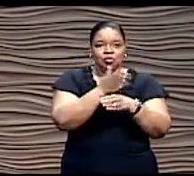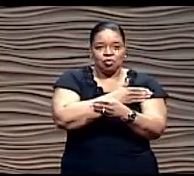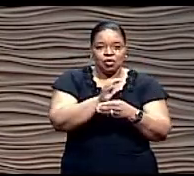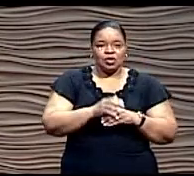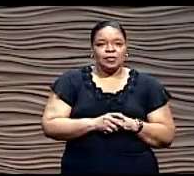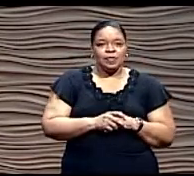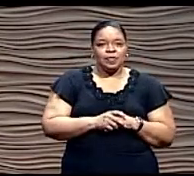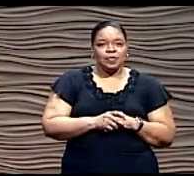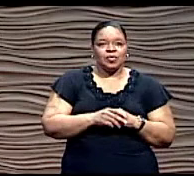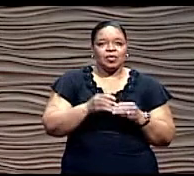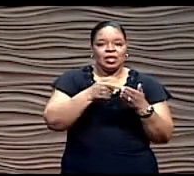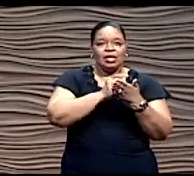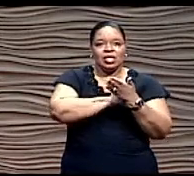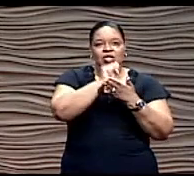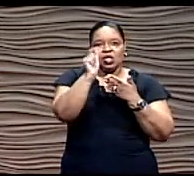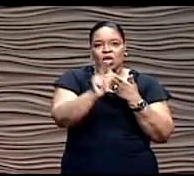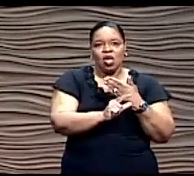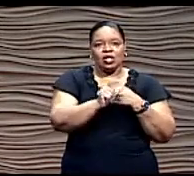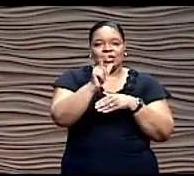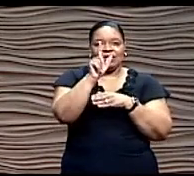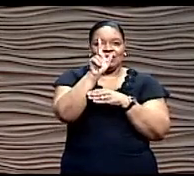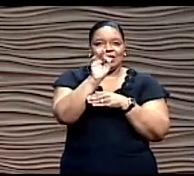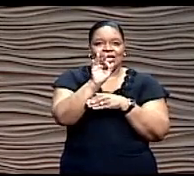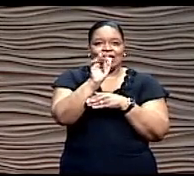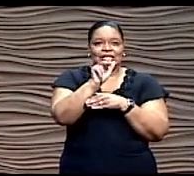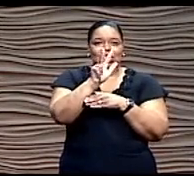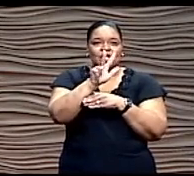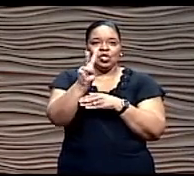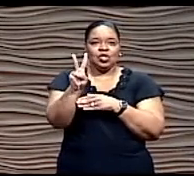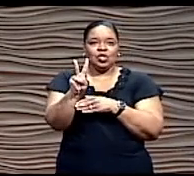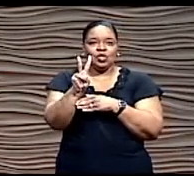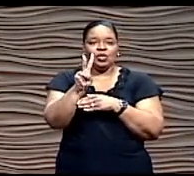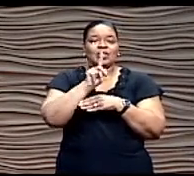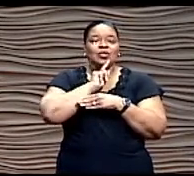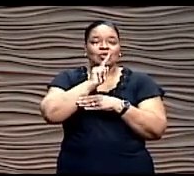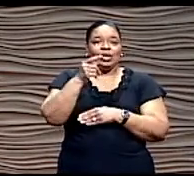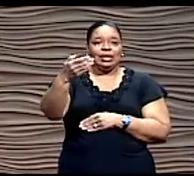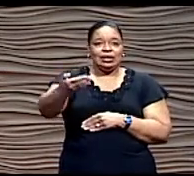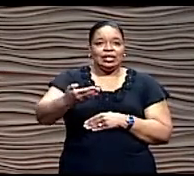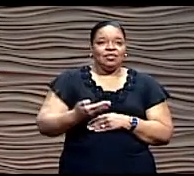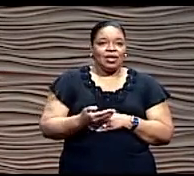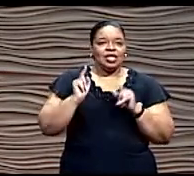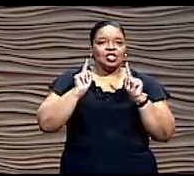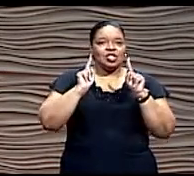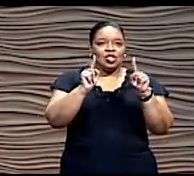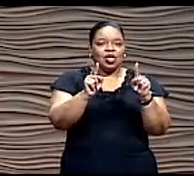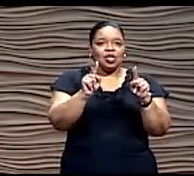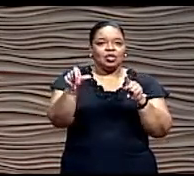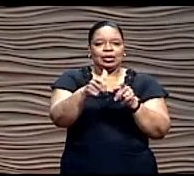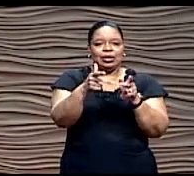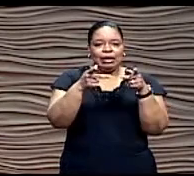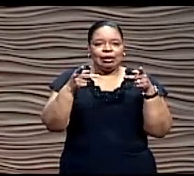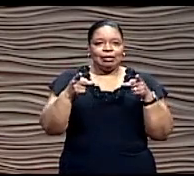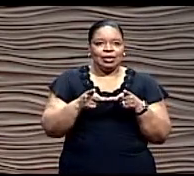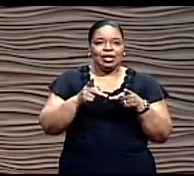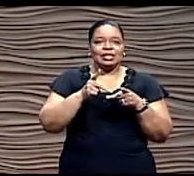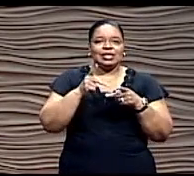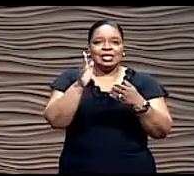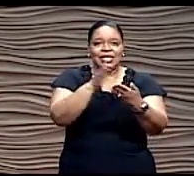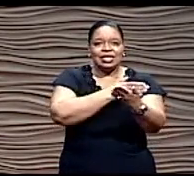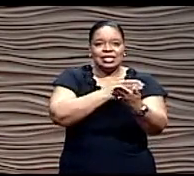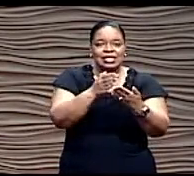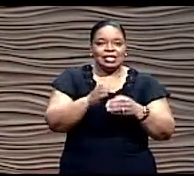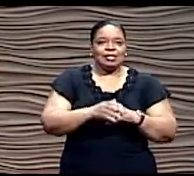In this August of 1932, he's invited to go to St. Louis as the guest soloist